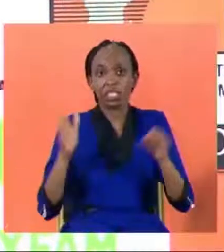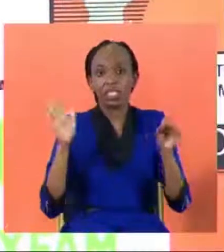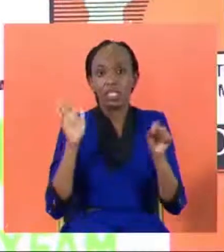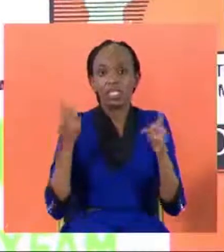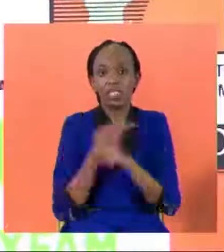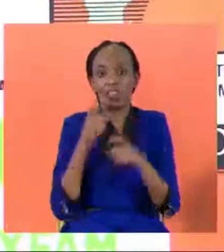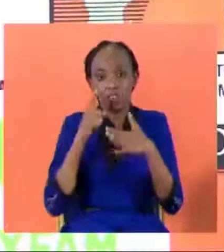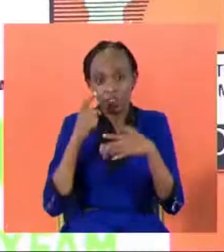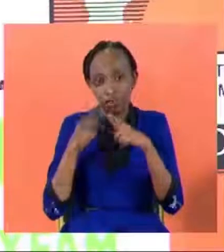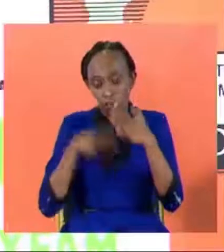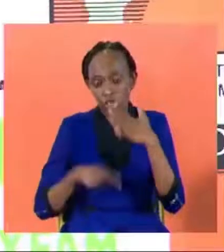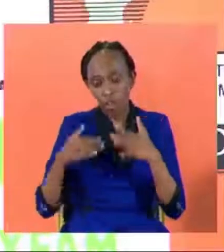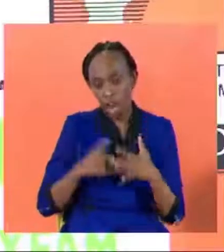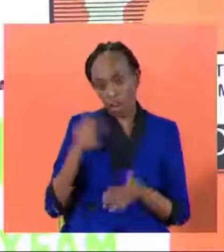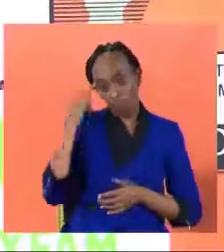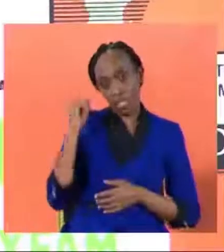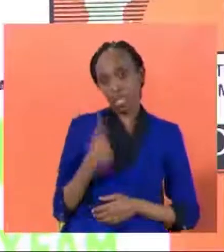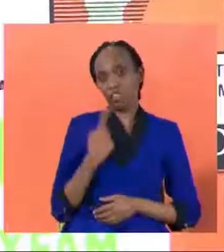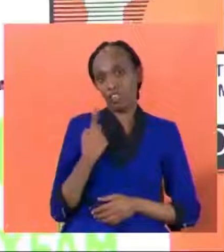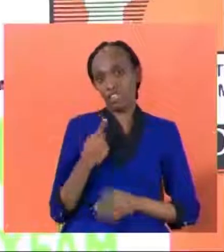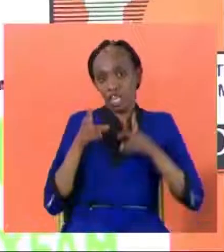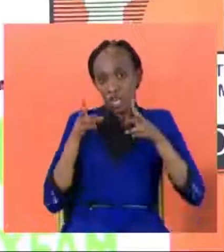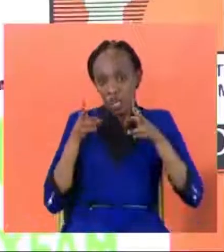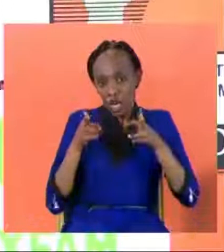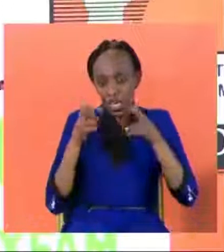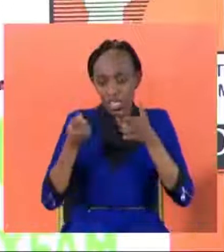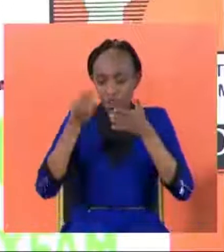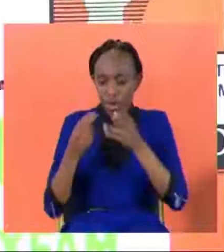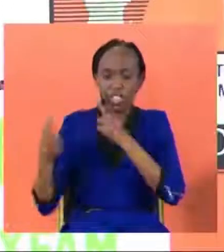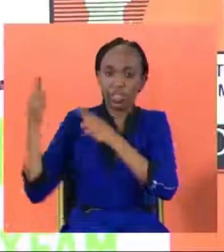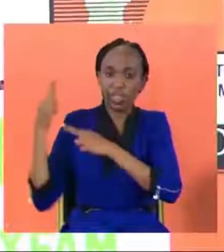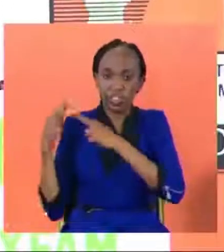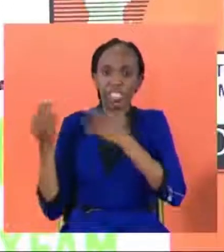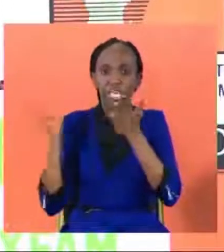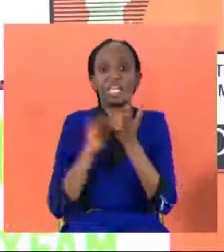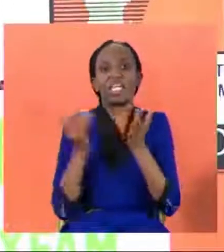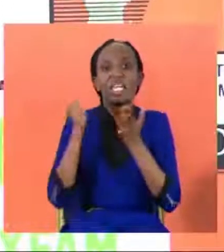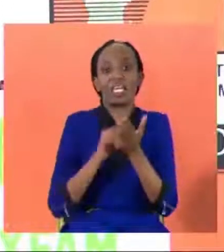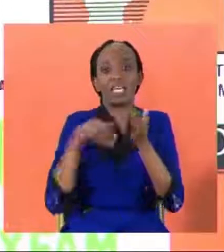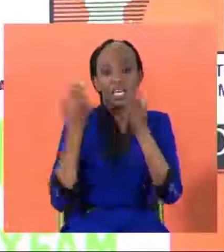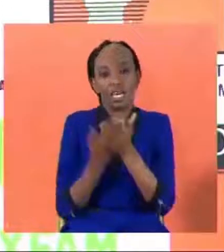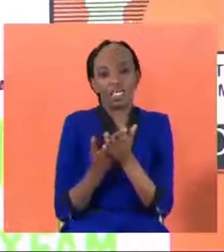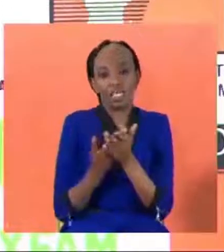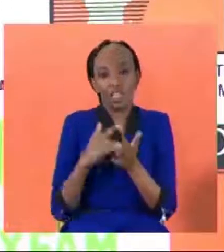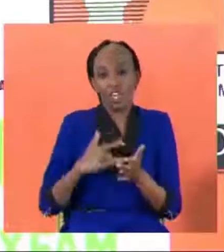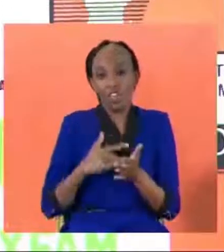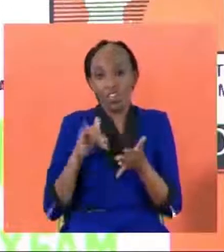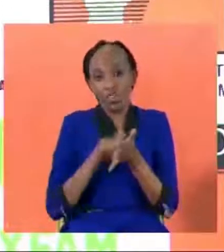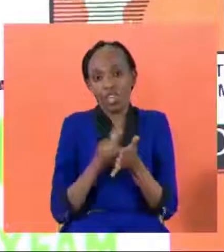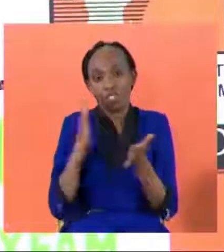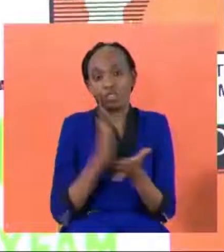what you had in mind at first. So you edit, rewrite, revise over and over again until you feel that you've